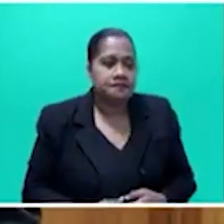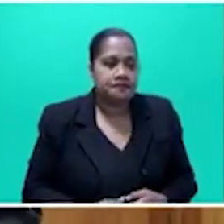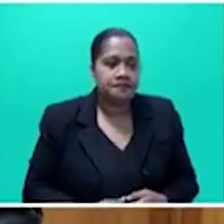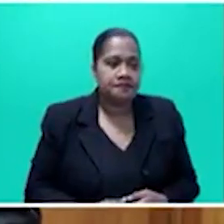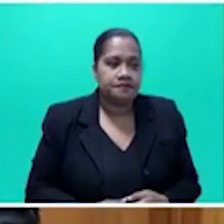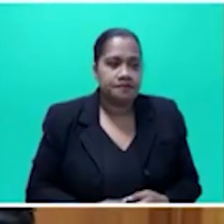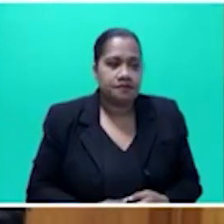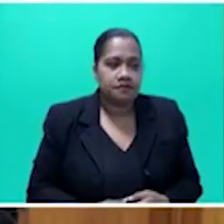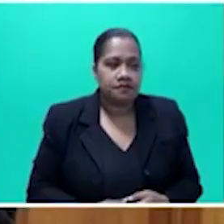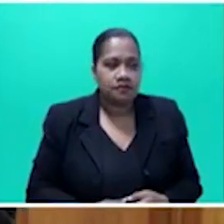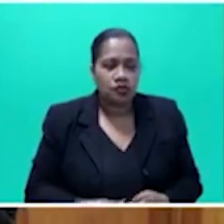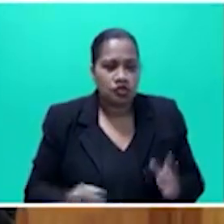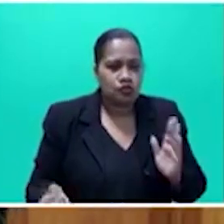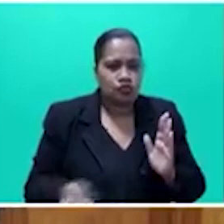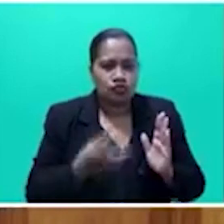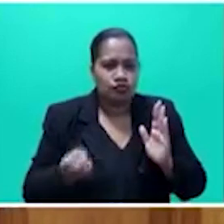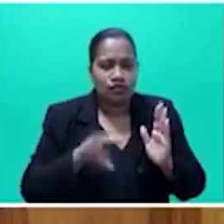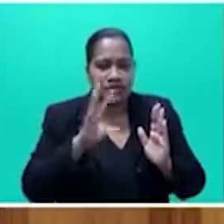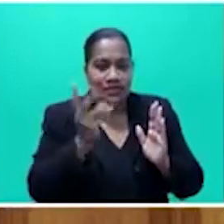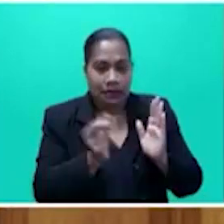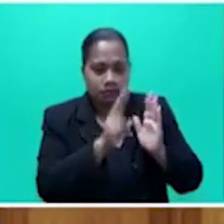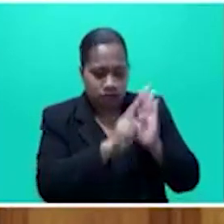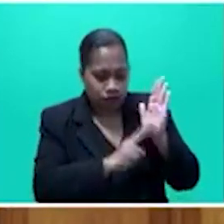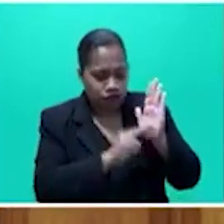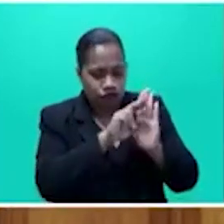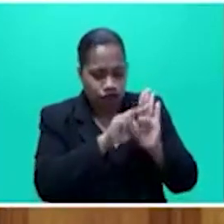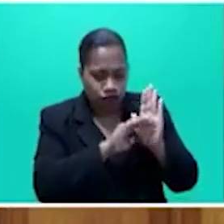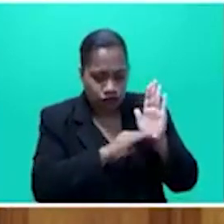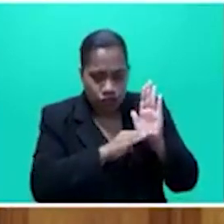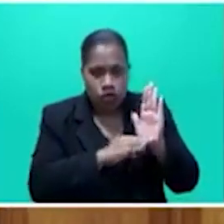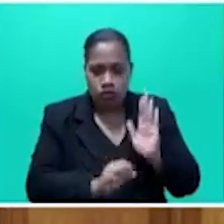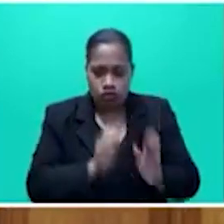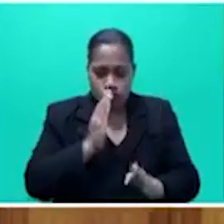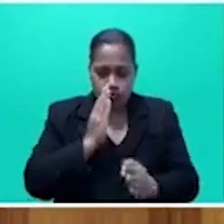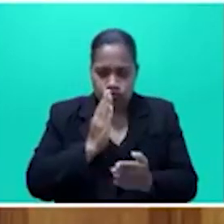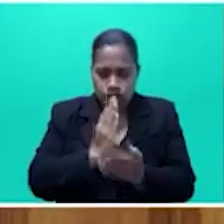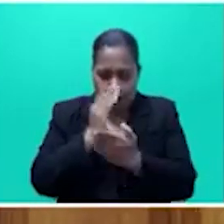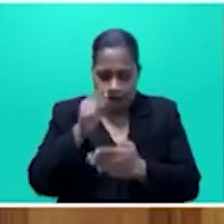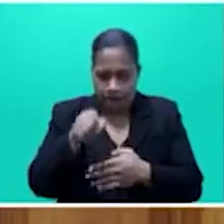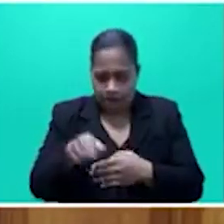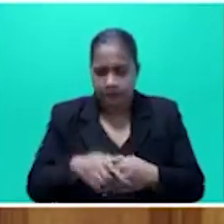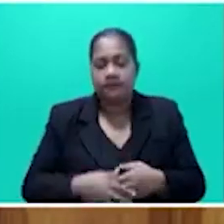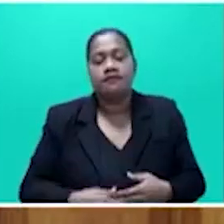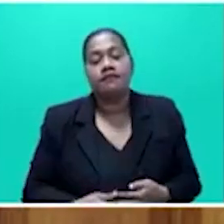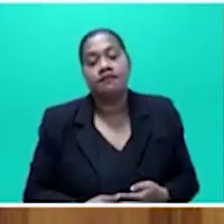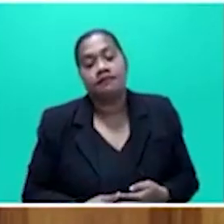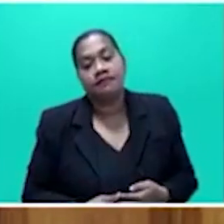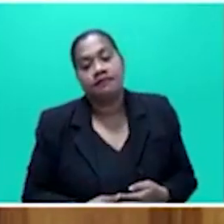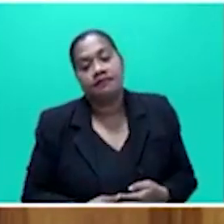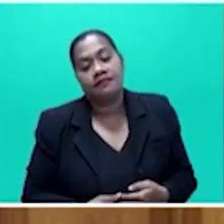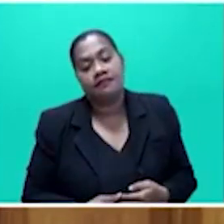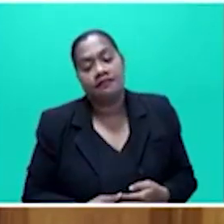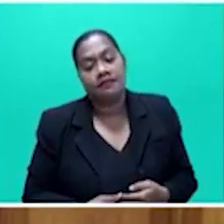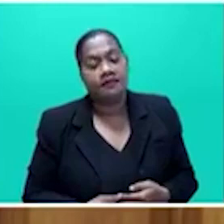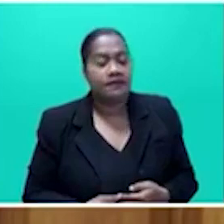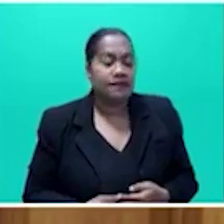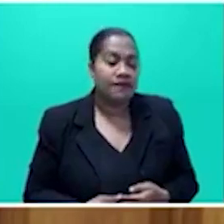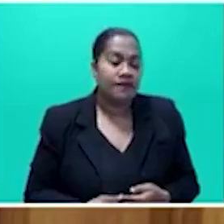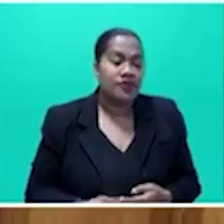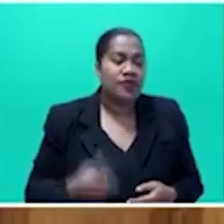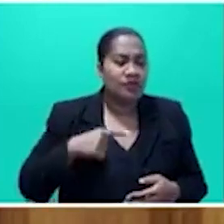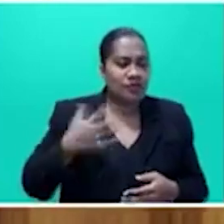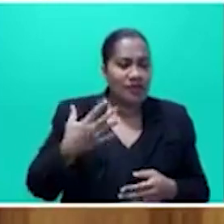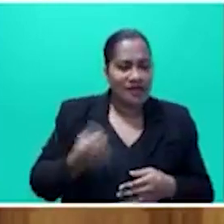some regulations to stop that. But that is an indication of why they had this yearly kind of